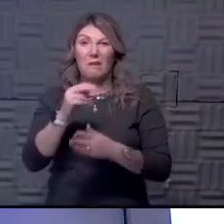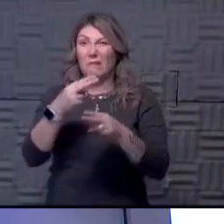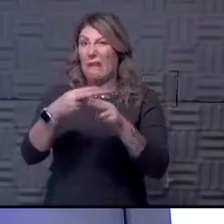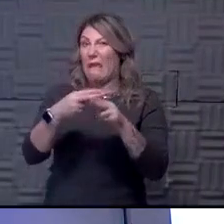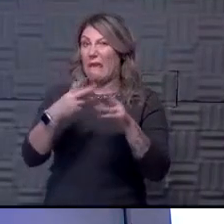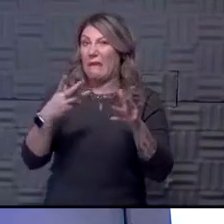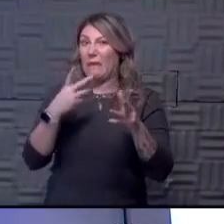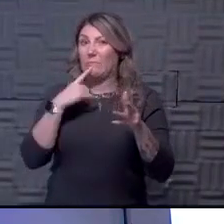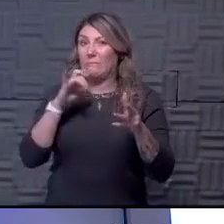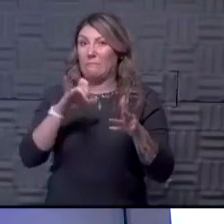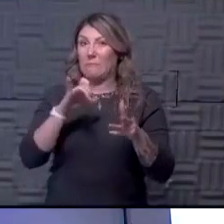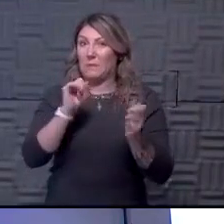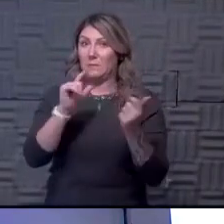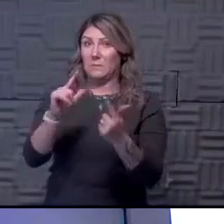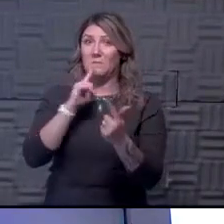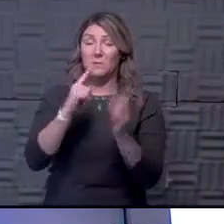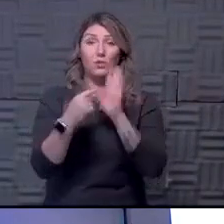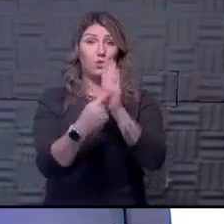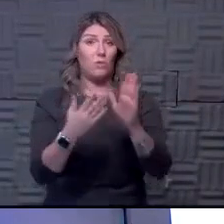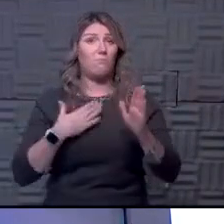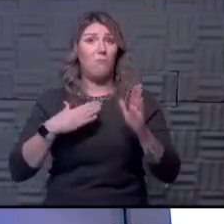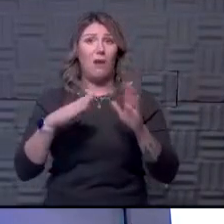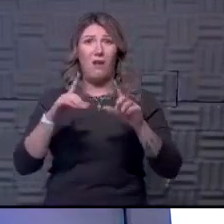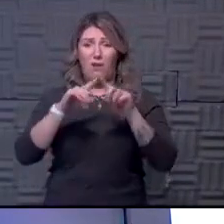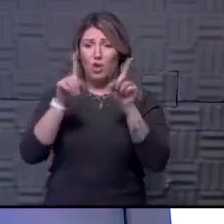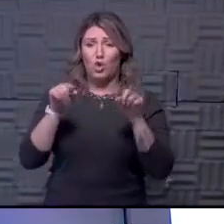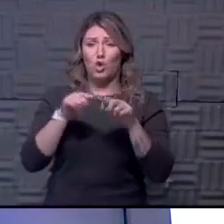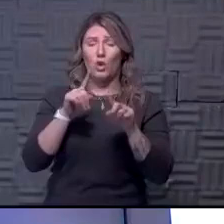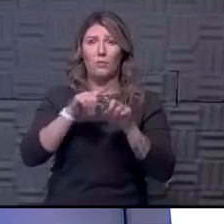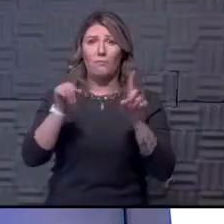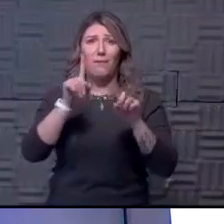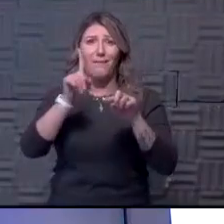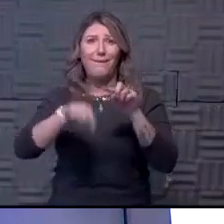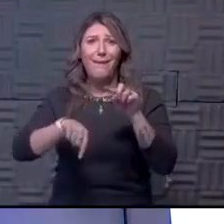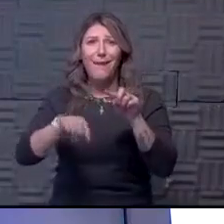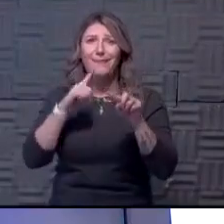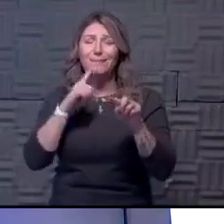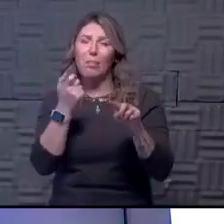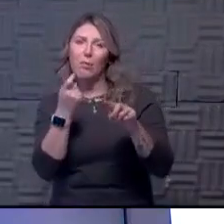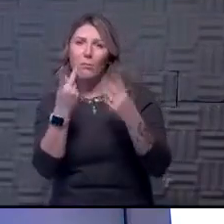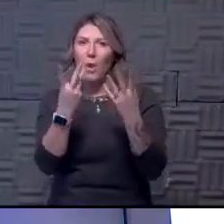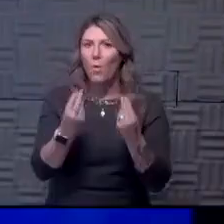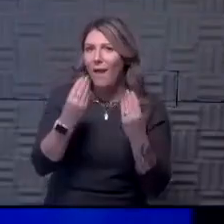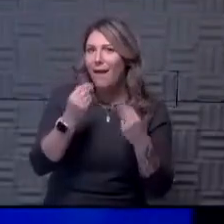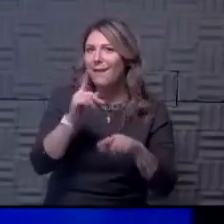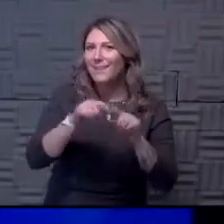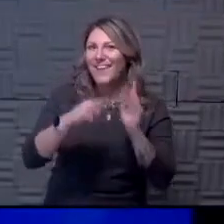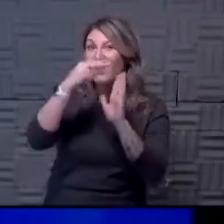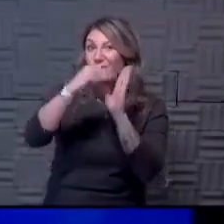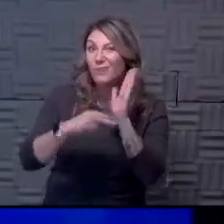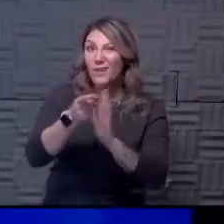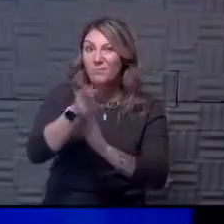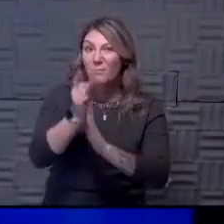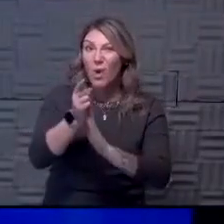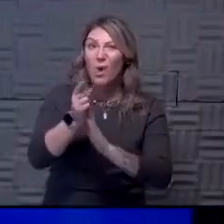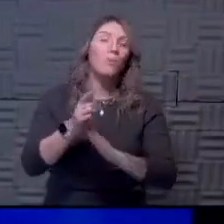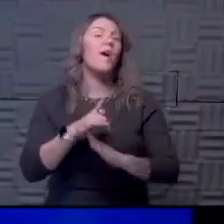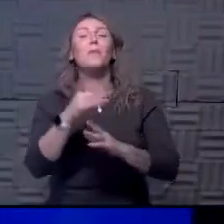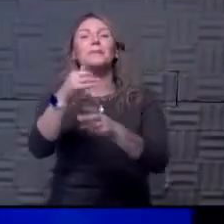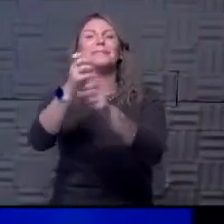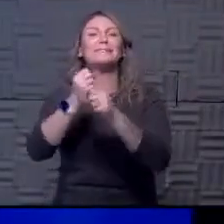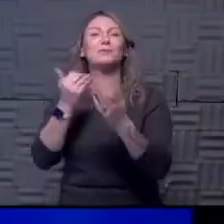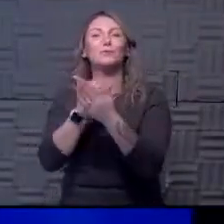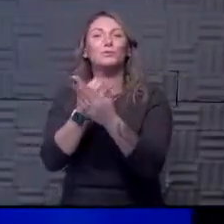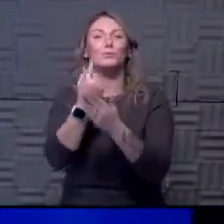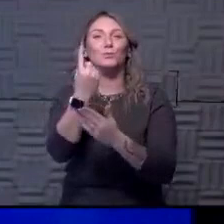name, it. I'd show you my vaccine card right now, but I can't because it's a little wet and you can't really read it at the moment. So I'm going to try and get a new one here at the health